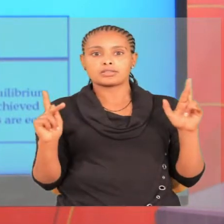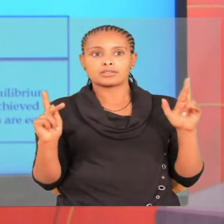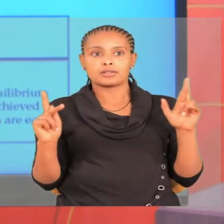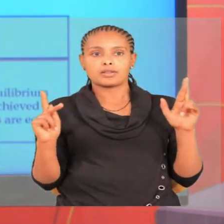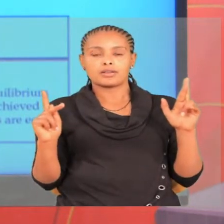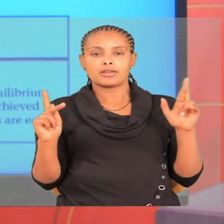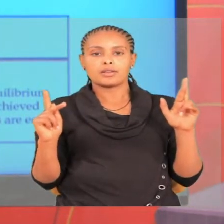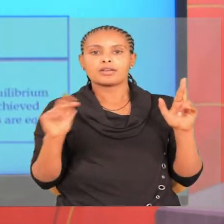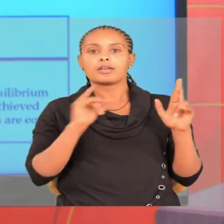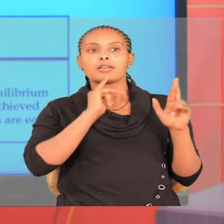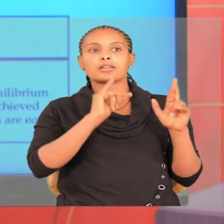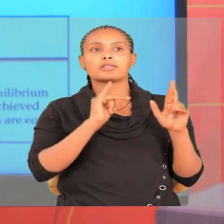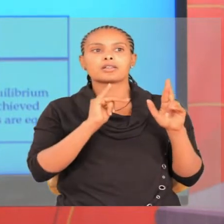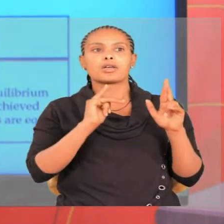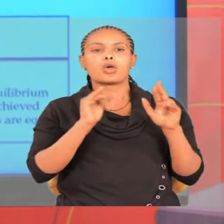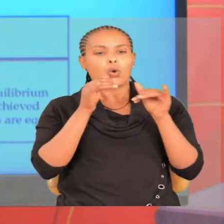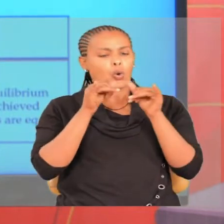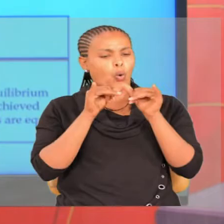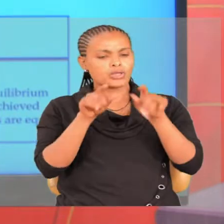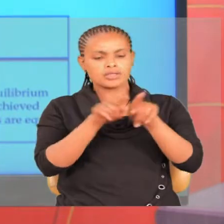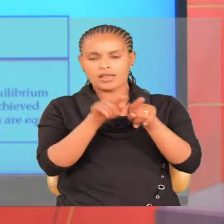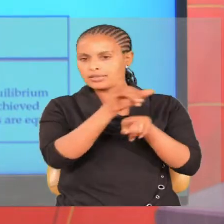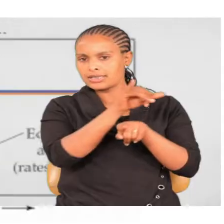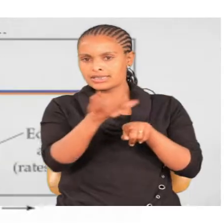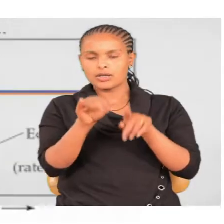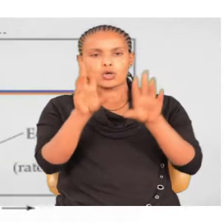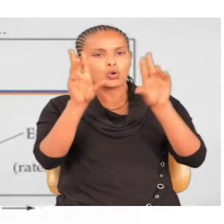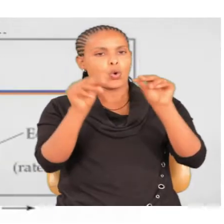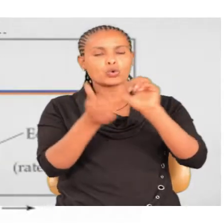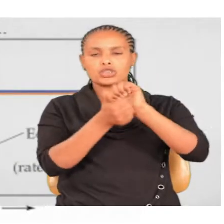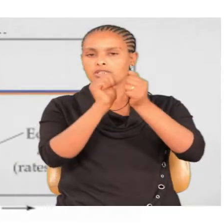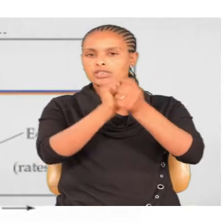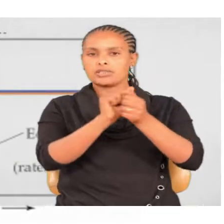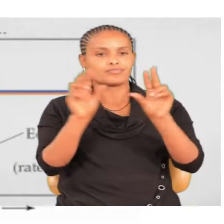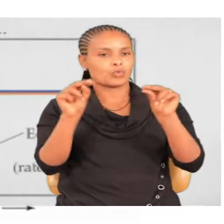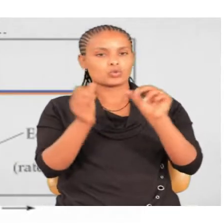products is constant, no change.